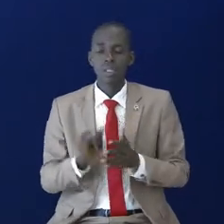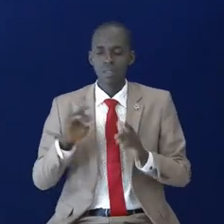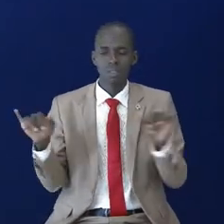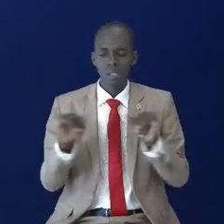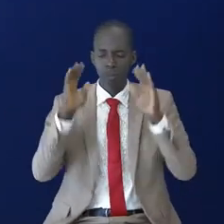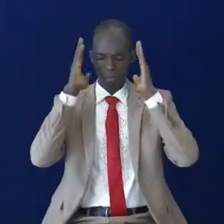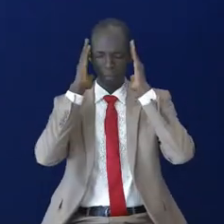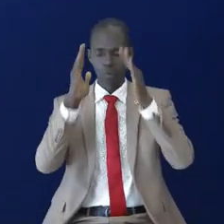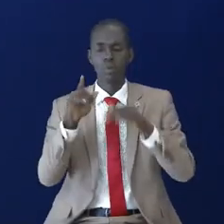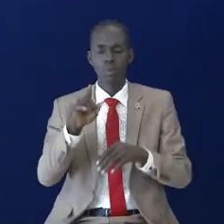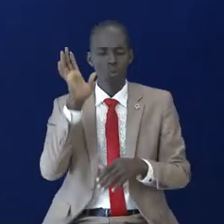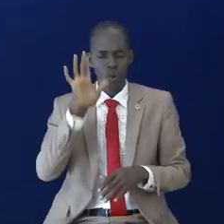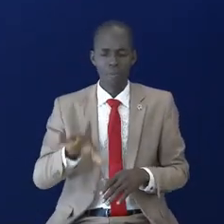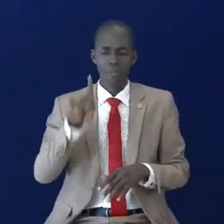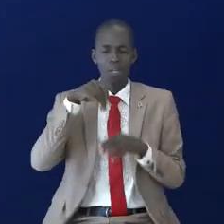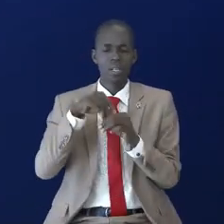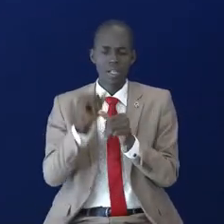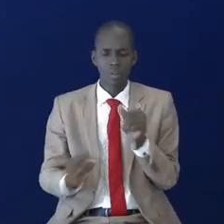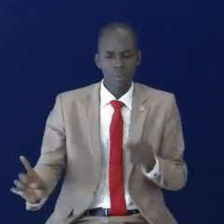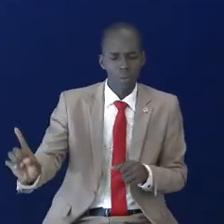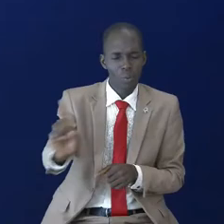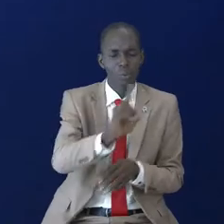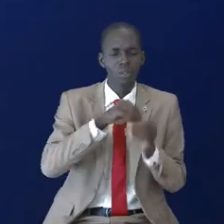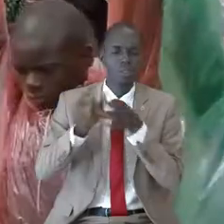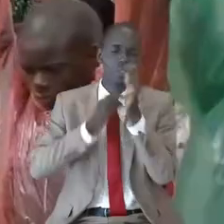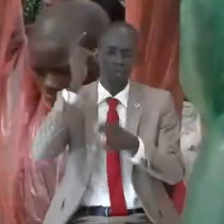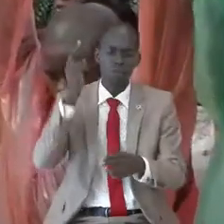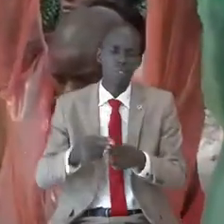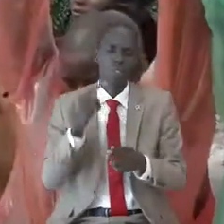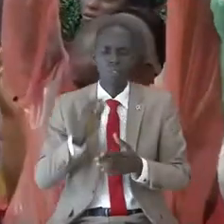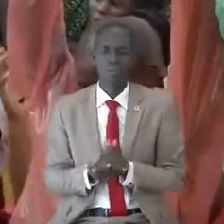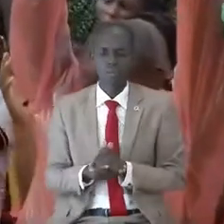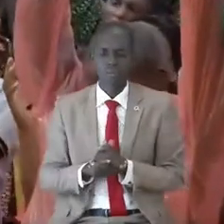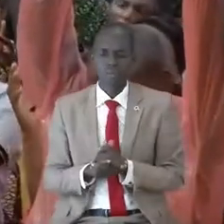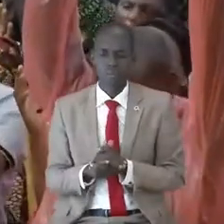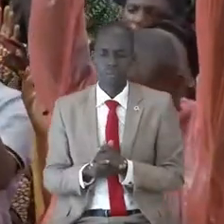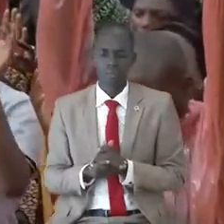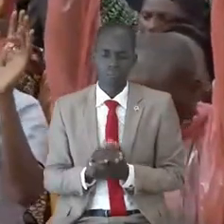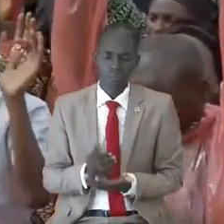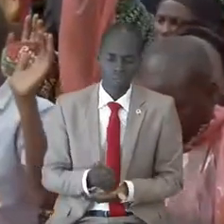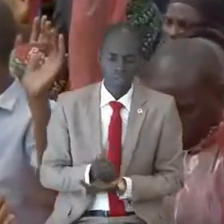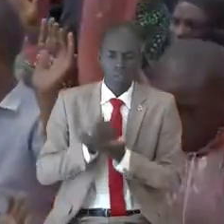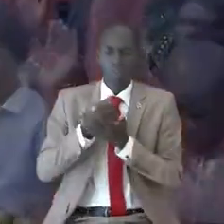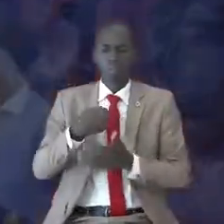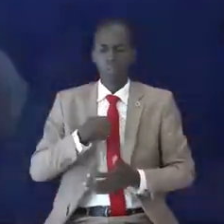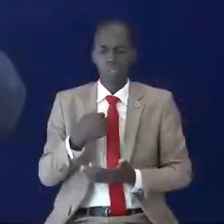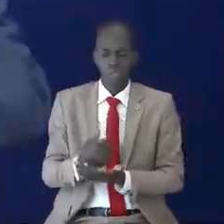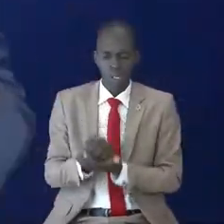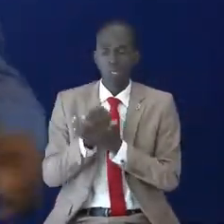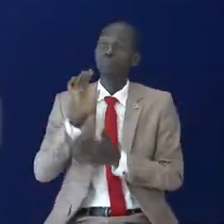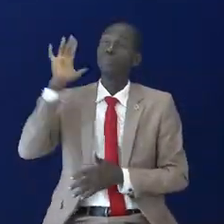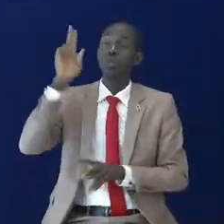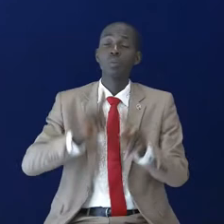you find in everyone in Jesus' name. Help me, help your